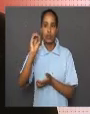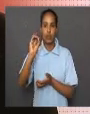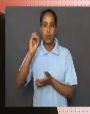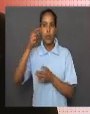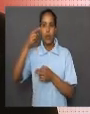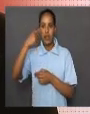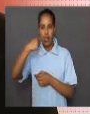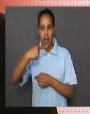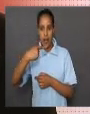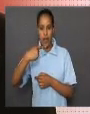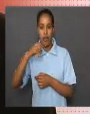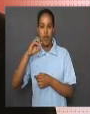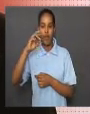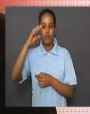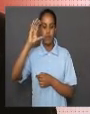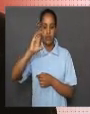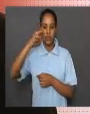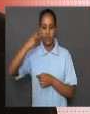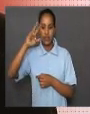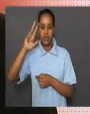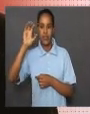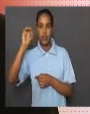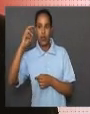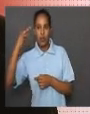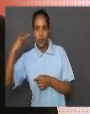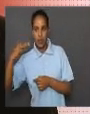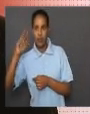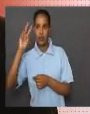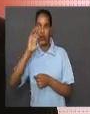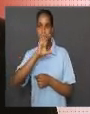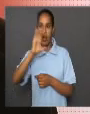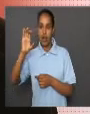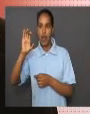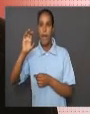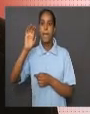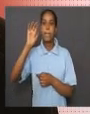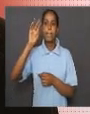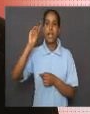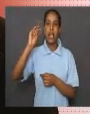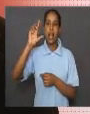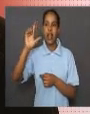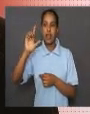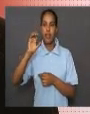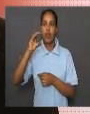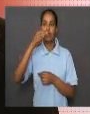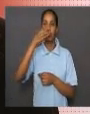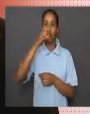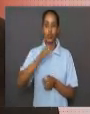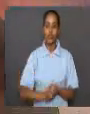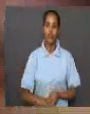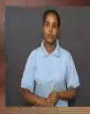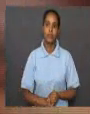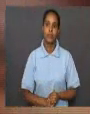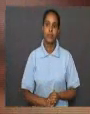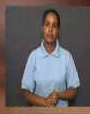16.0 grams of methanol in 200 milliliters of solution.